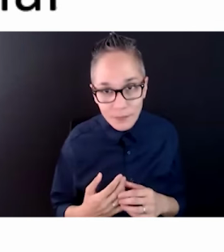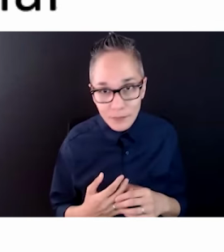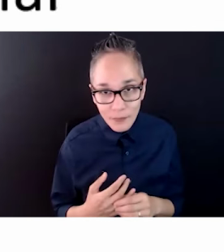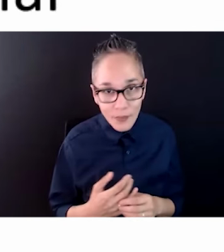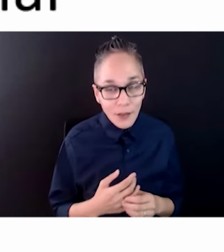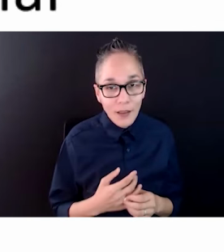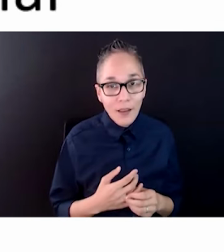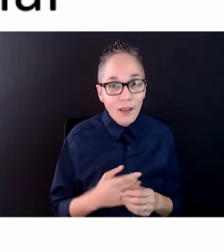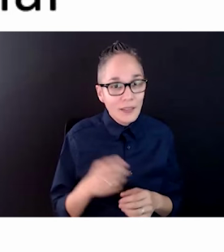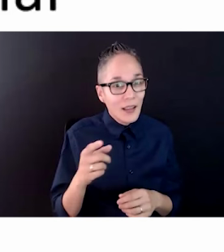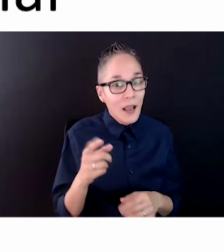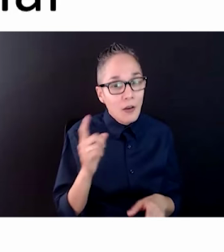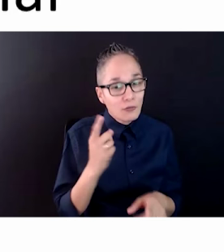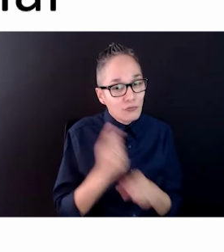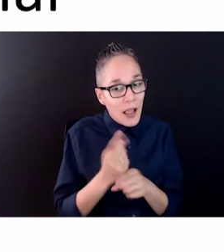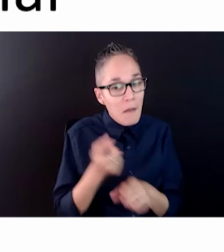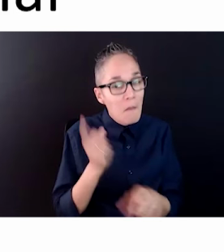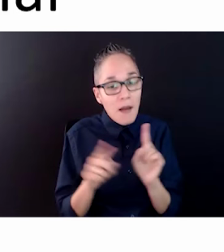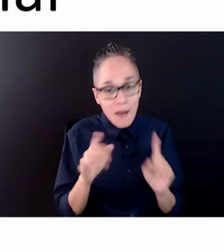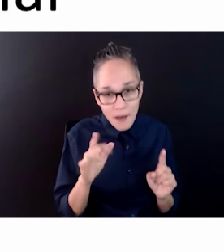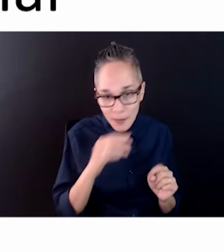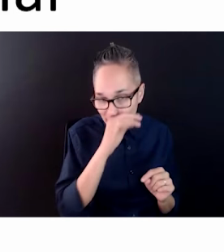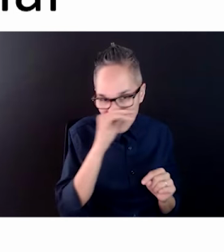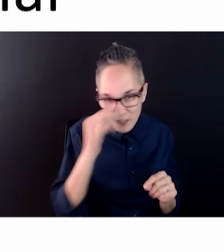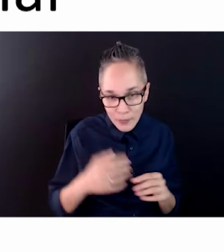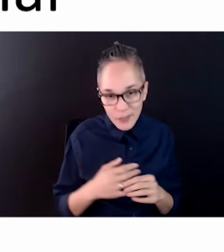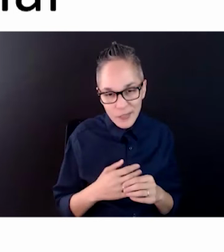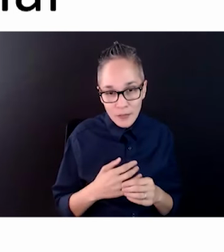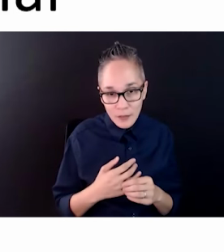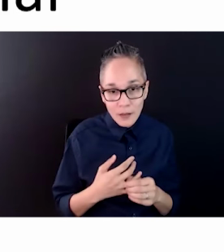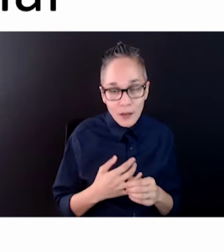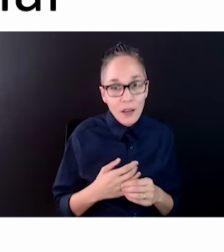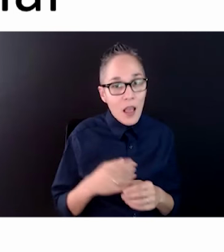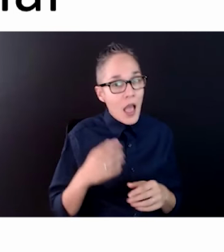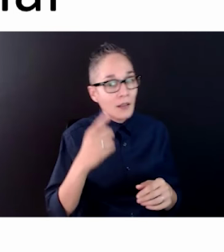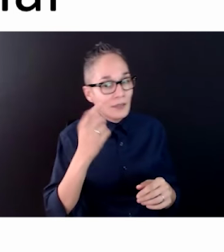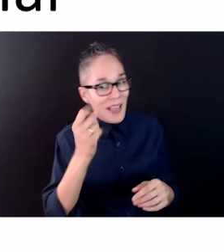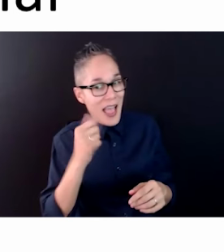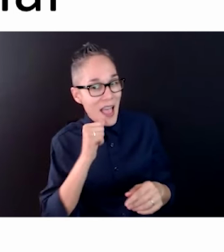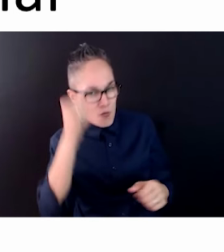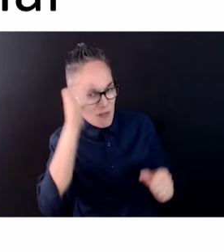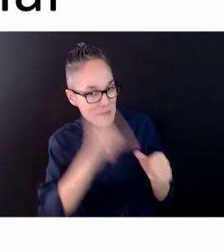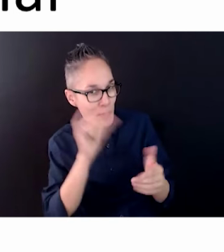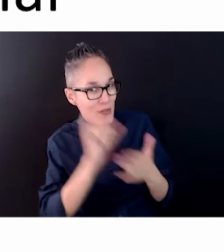ears. Craig, absolutely, right? It's like, and I think to the best of my knowledge, I have no memory of that